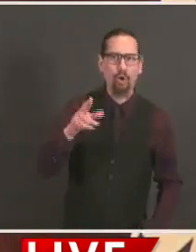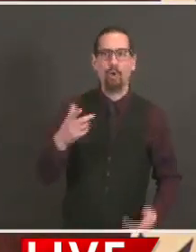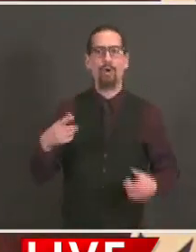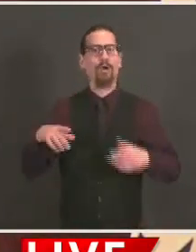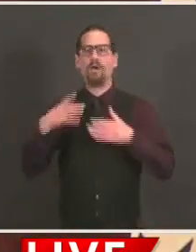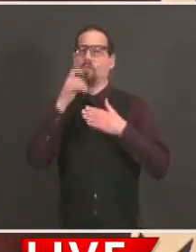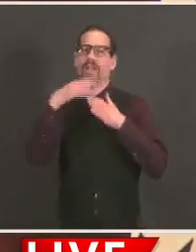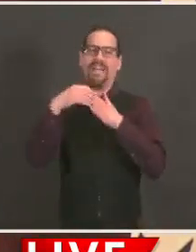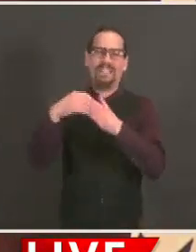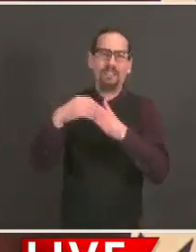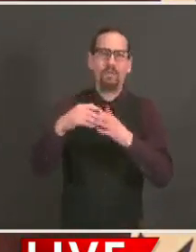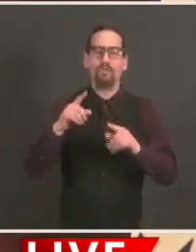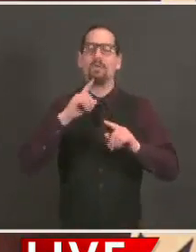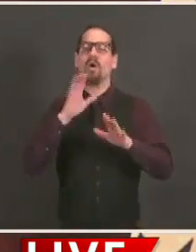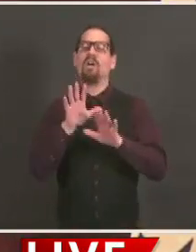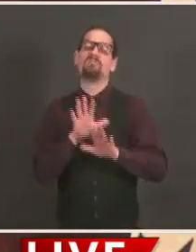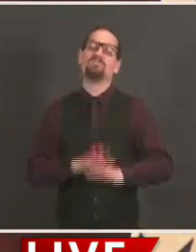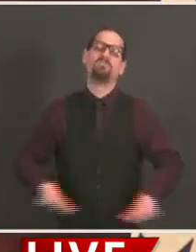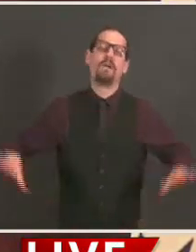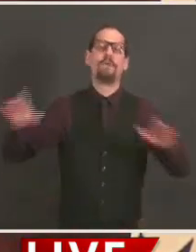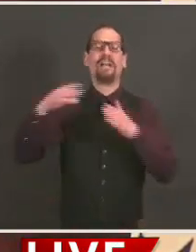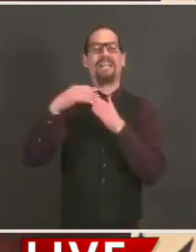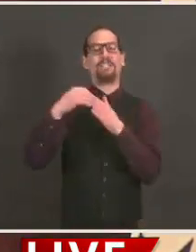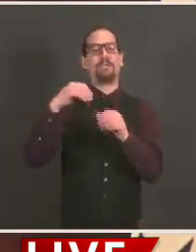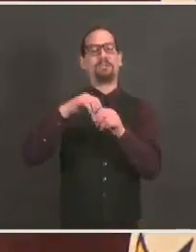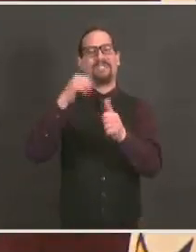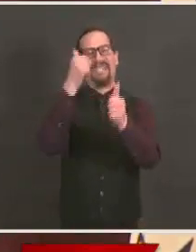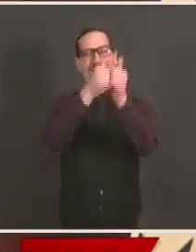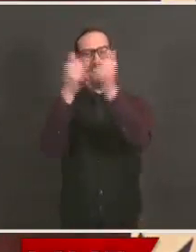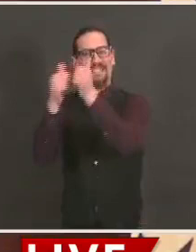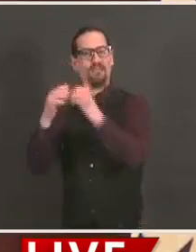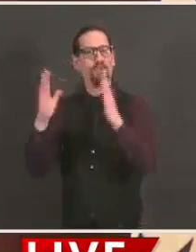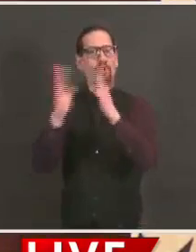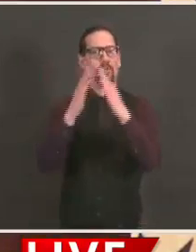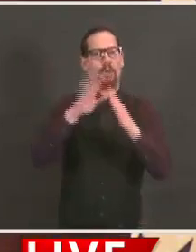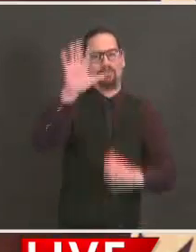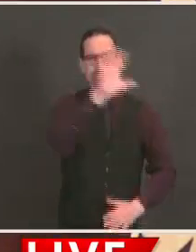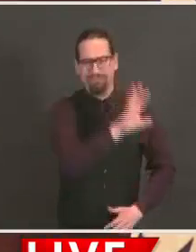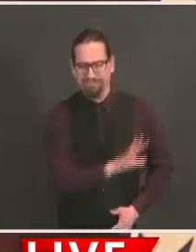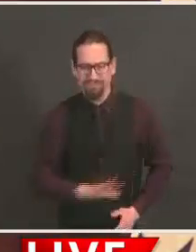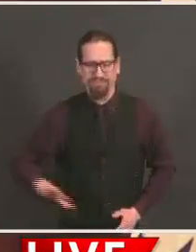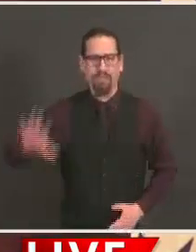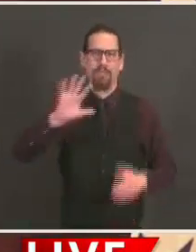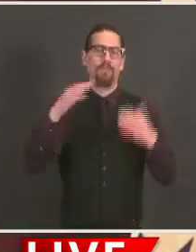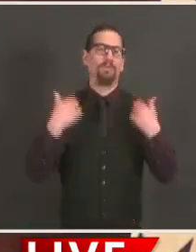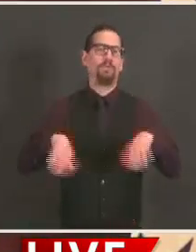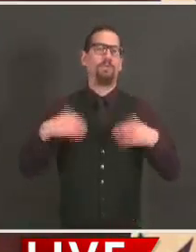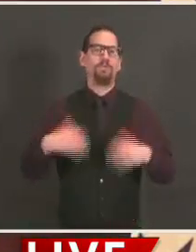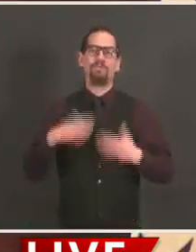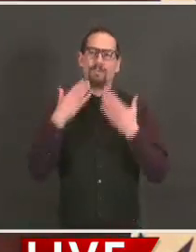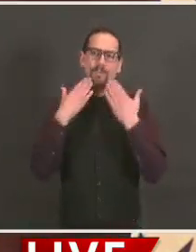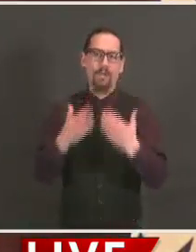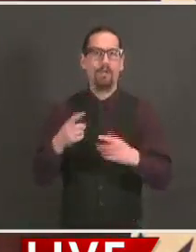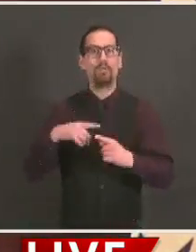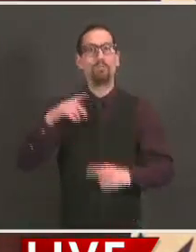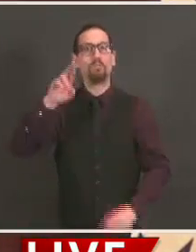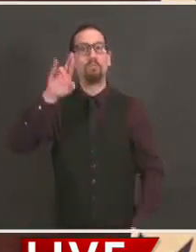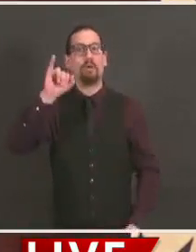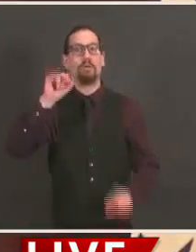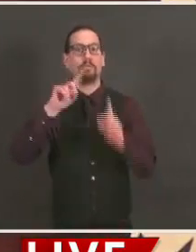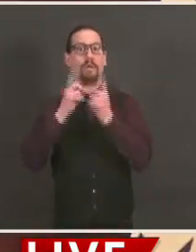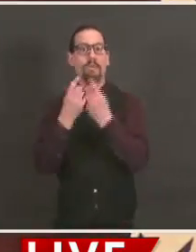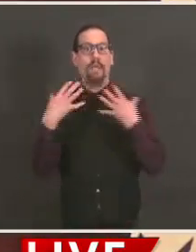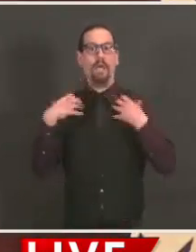state. And I really want to lift up our RIDO and state vaccination team. They have